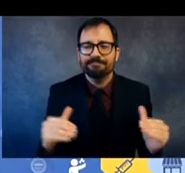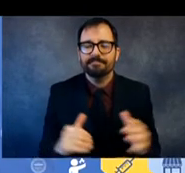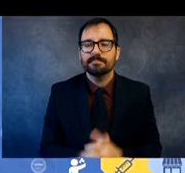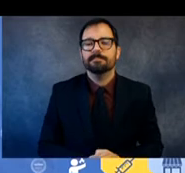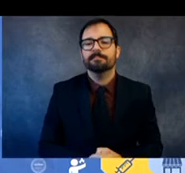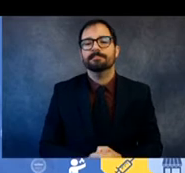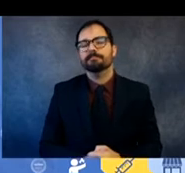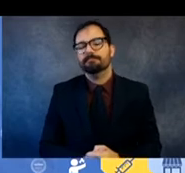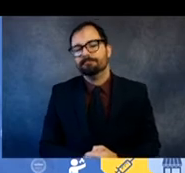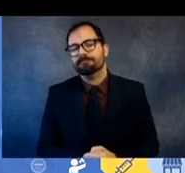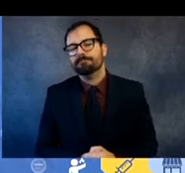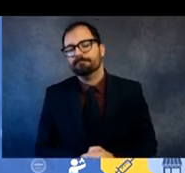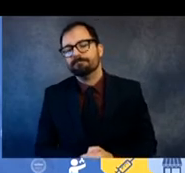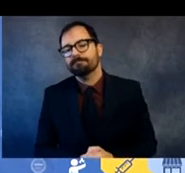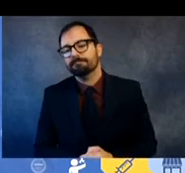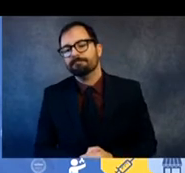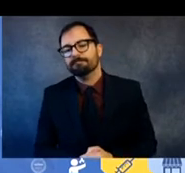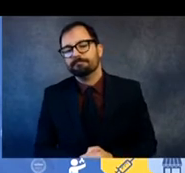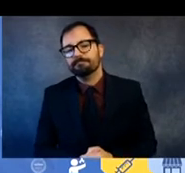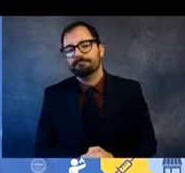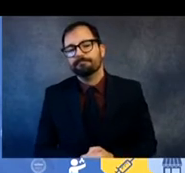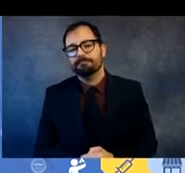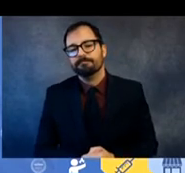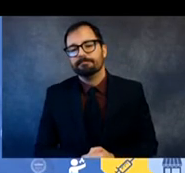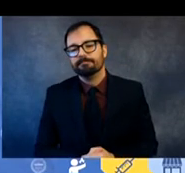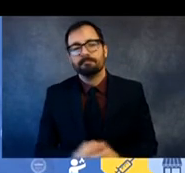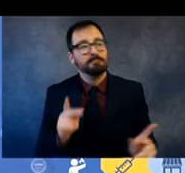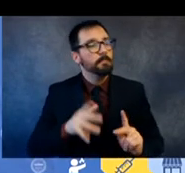the equity gap and